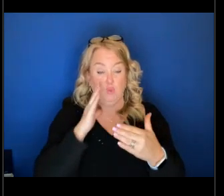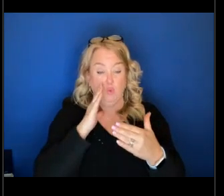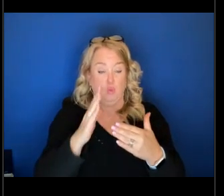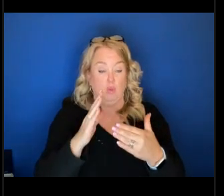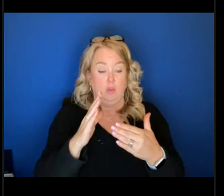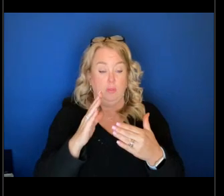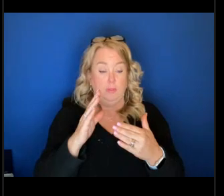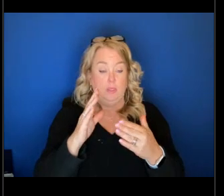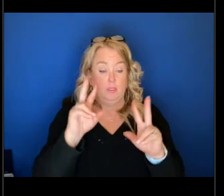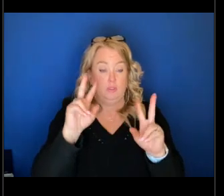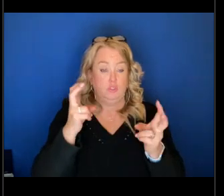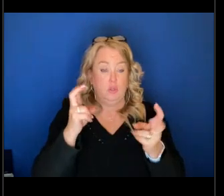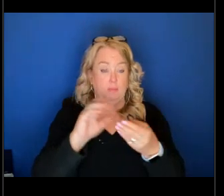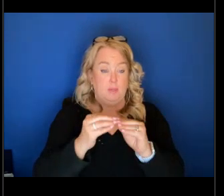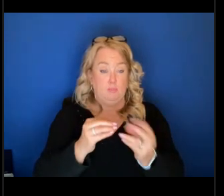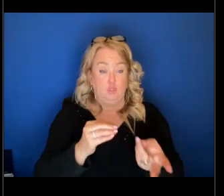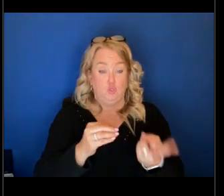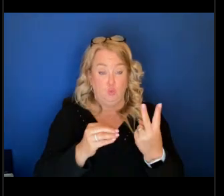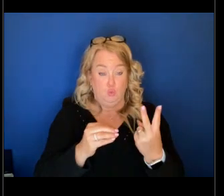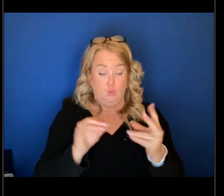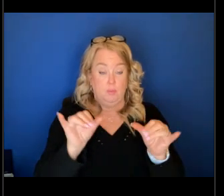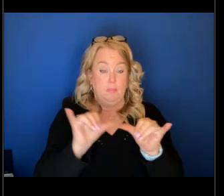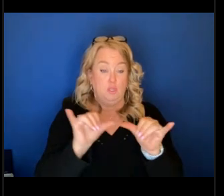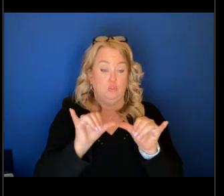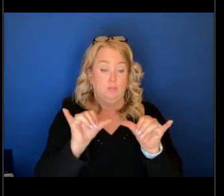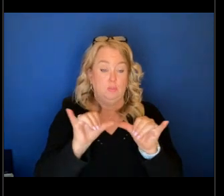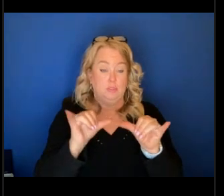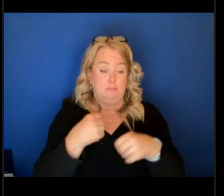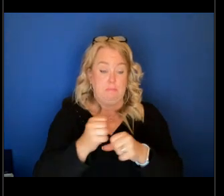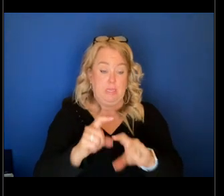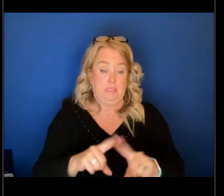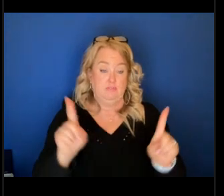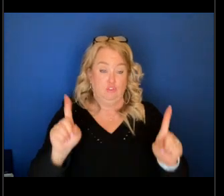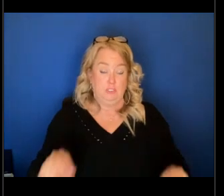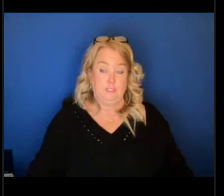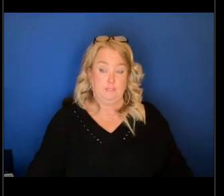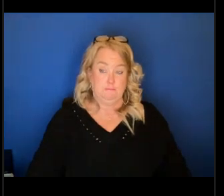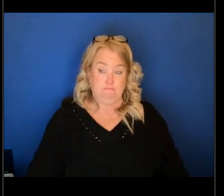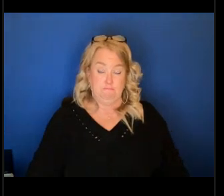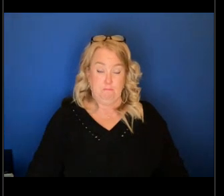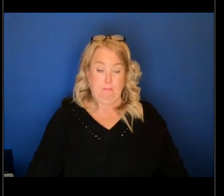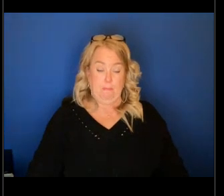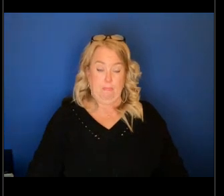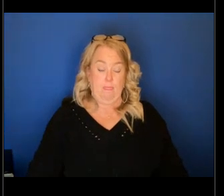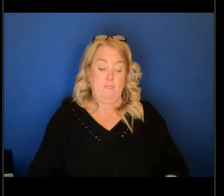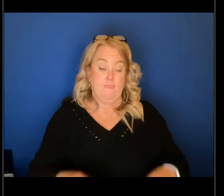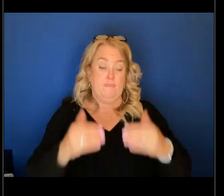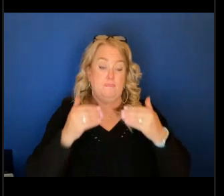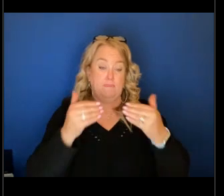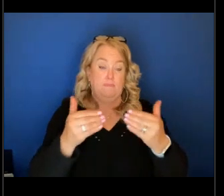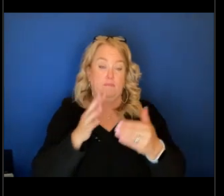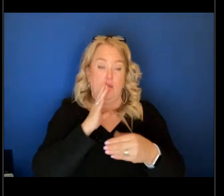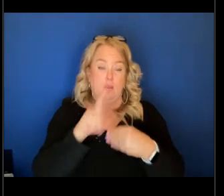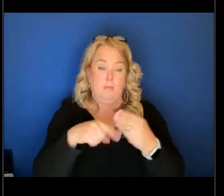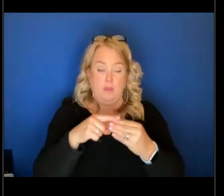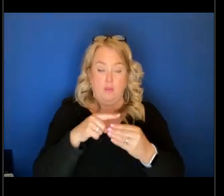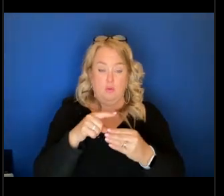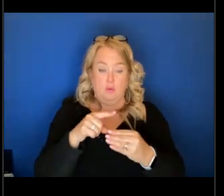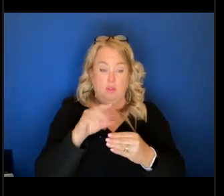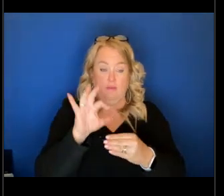topic 2. Measurements make the difference. But let's talk about fair housing